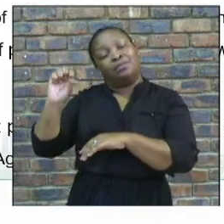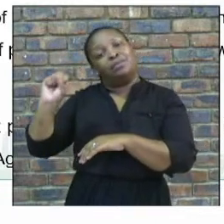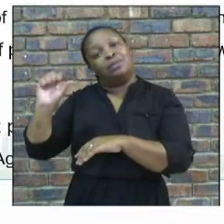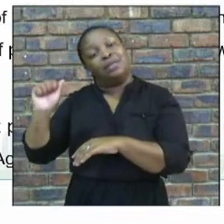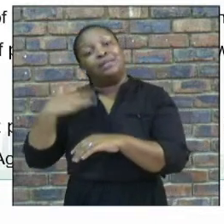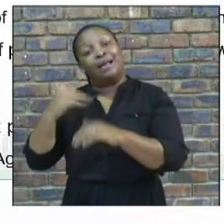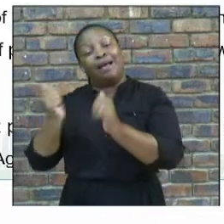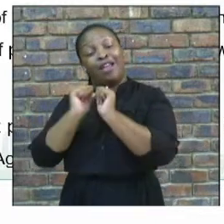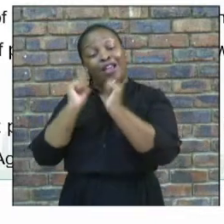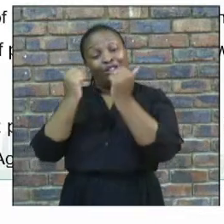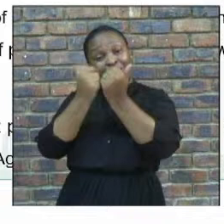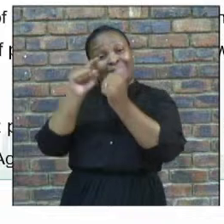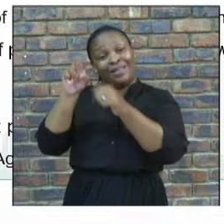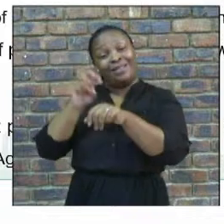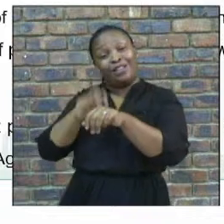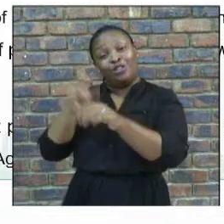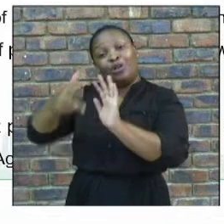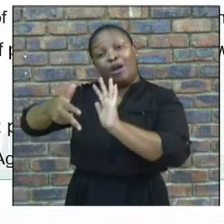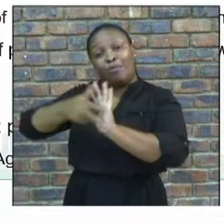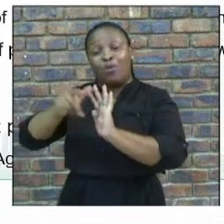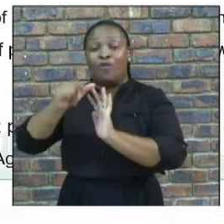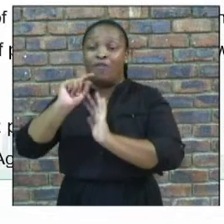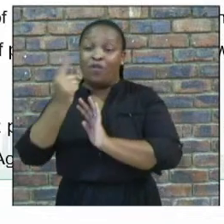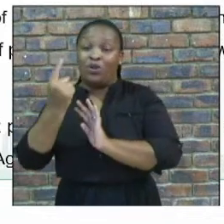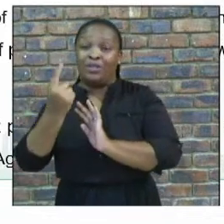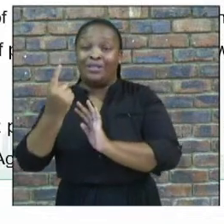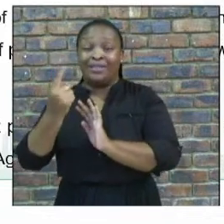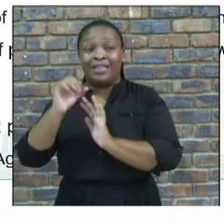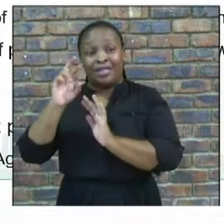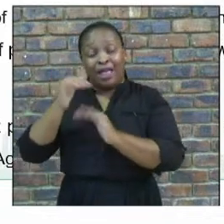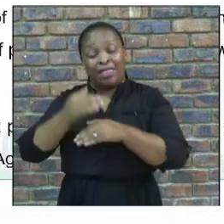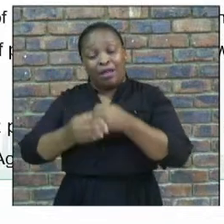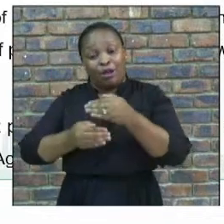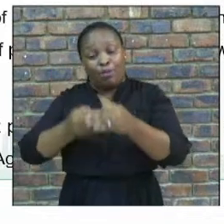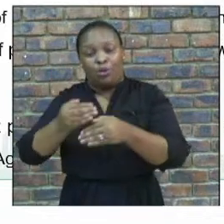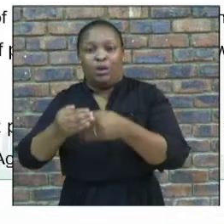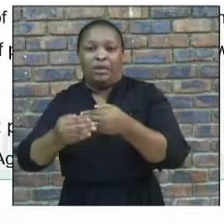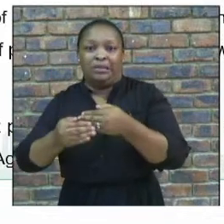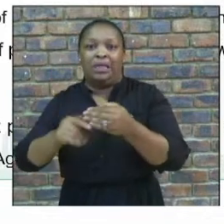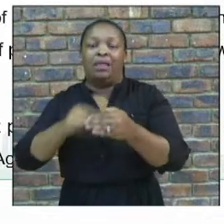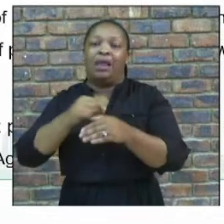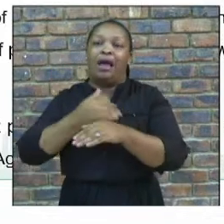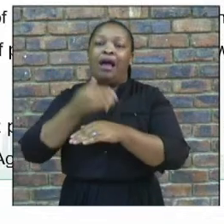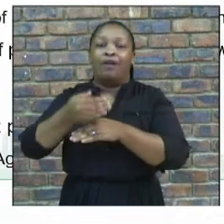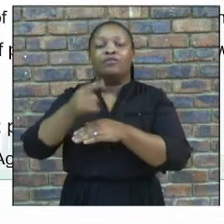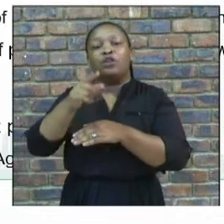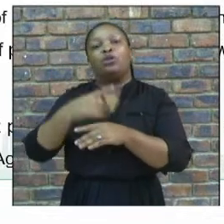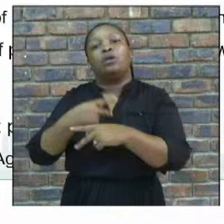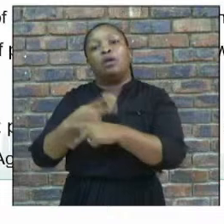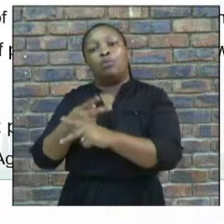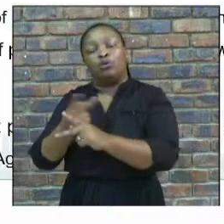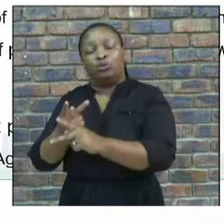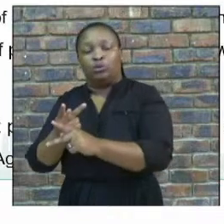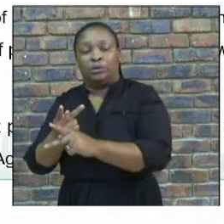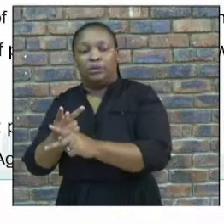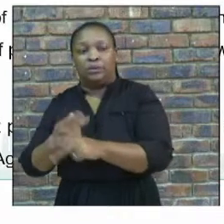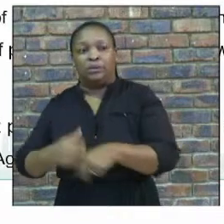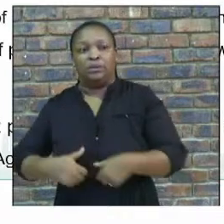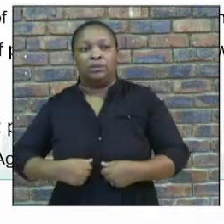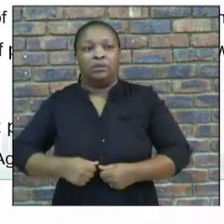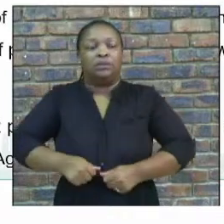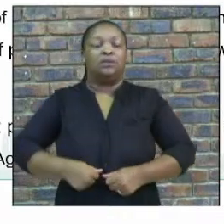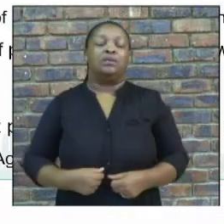your application if you progress from exploration to production.